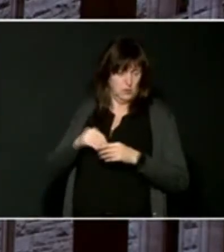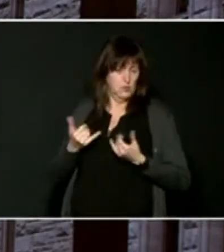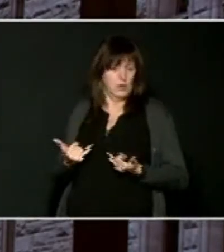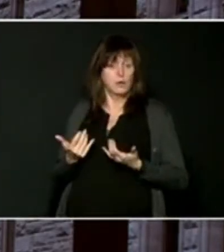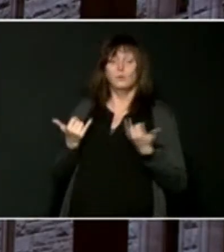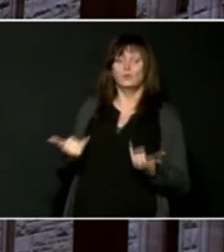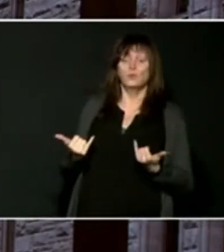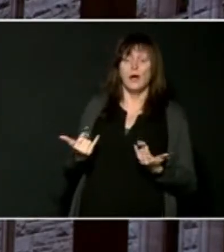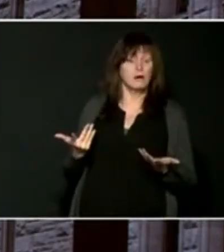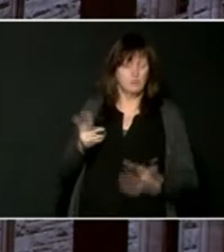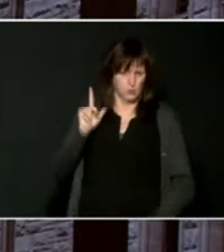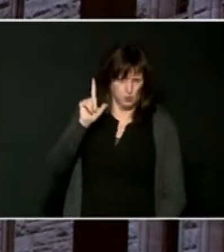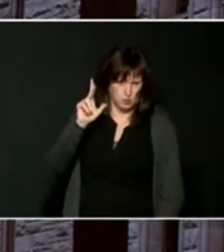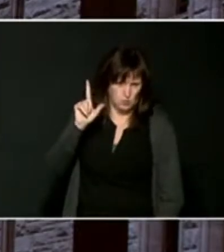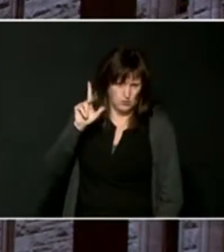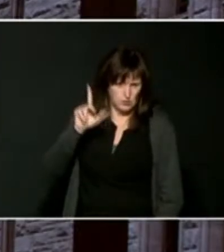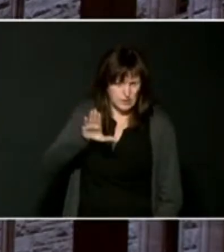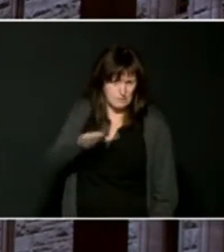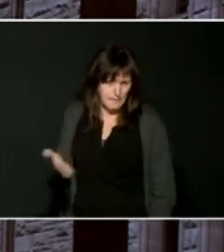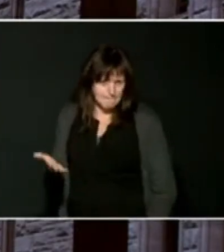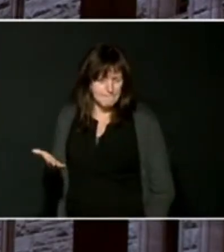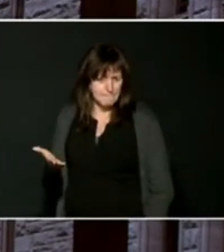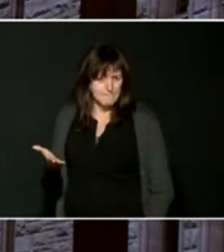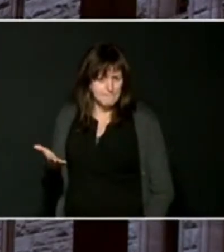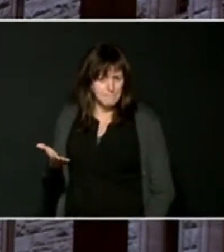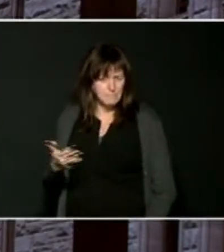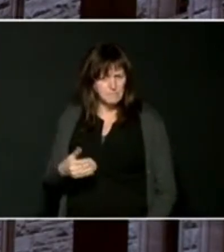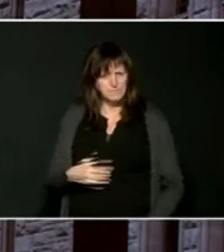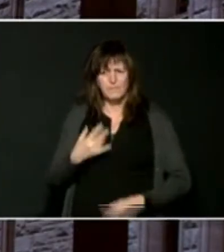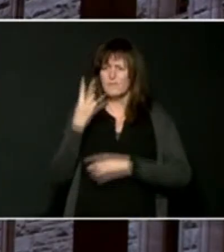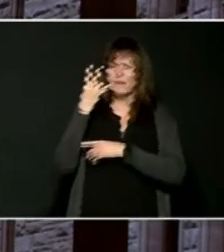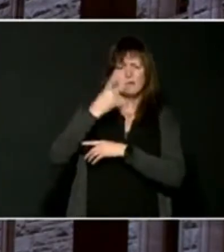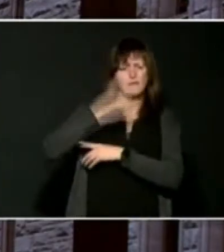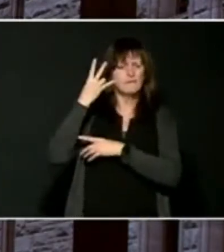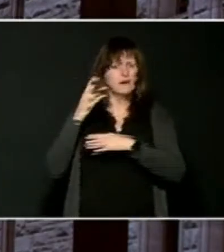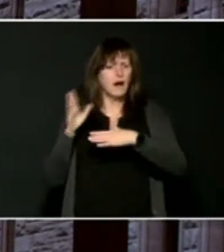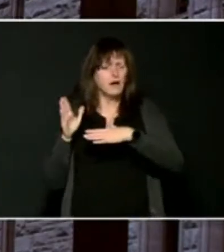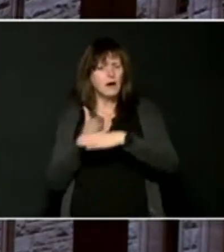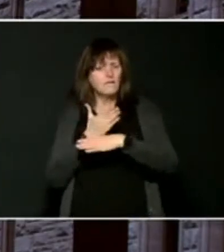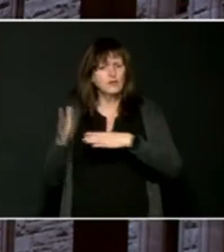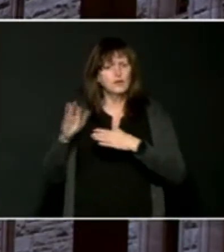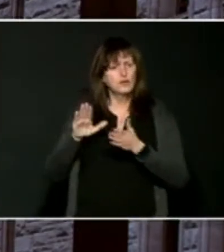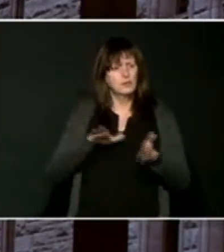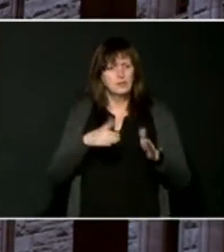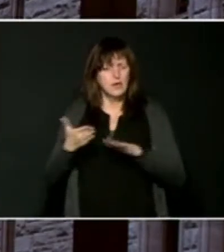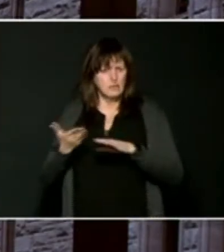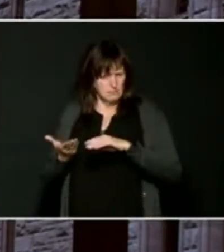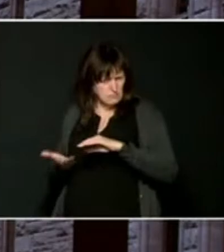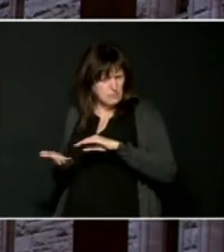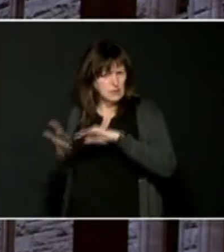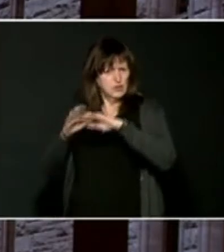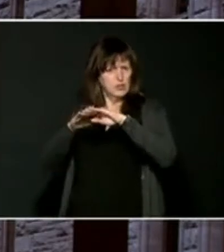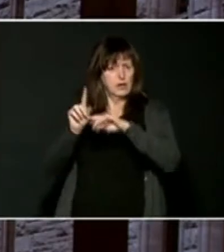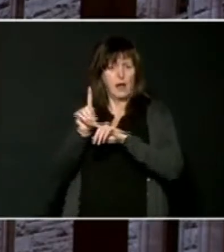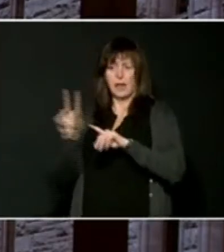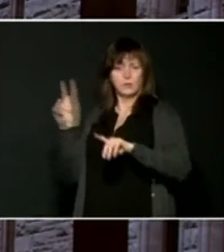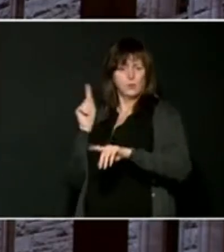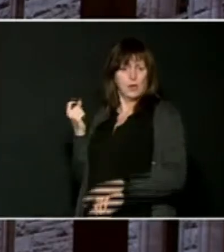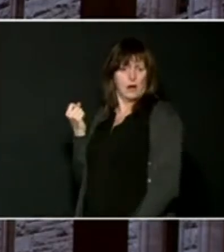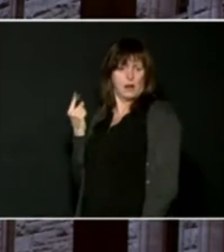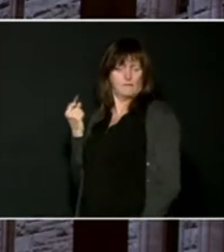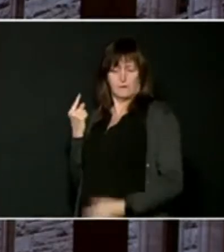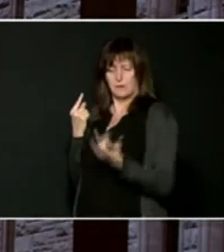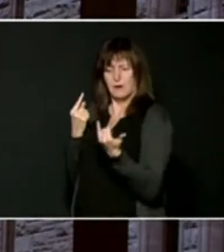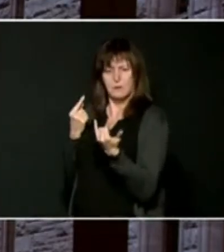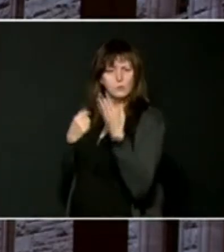The 7-day average for deaths has increased, again, up to 16 from 11 in the last week. And the number of